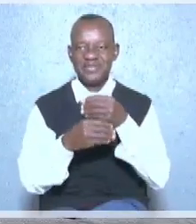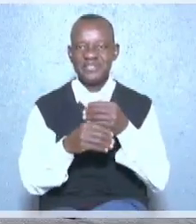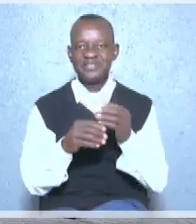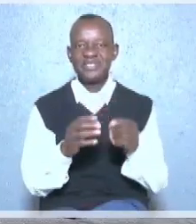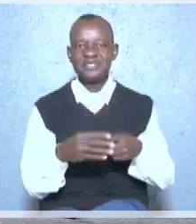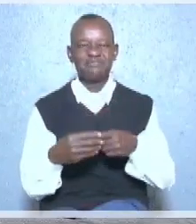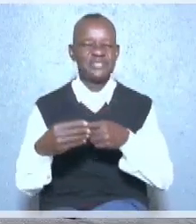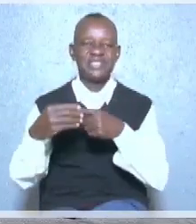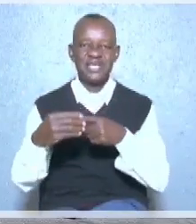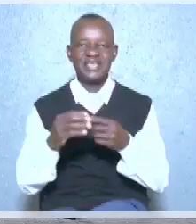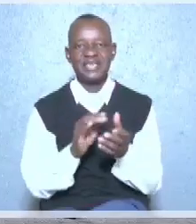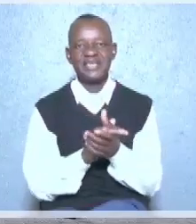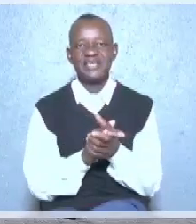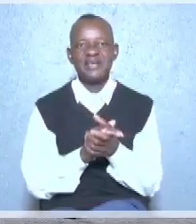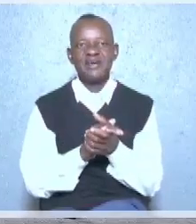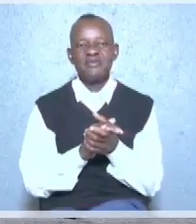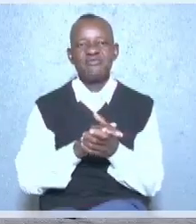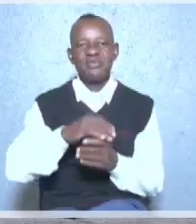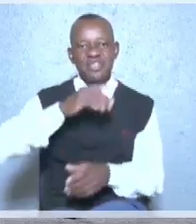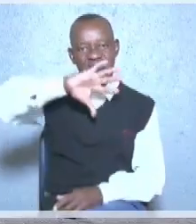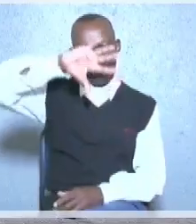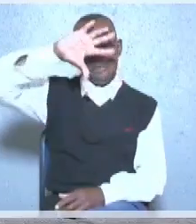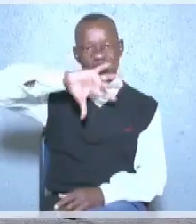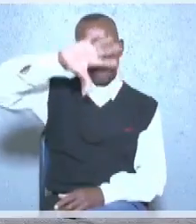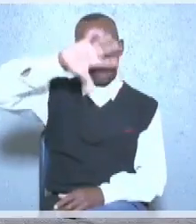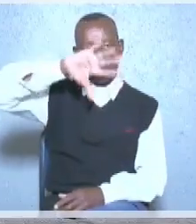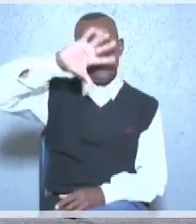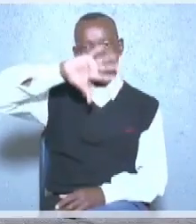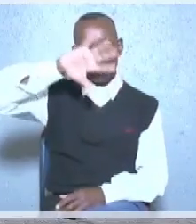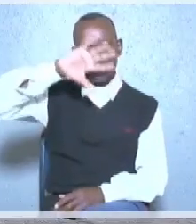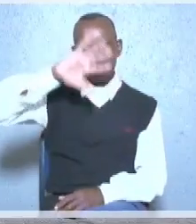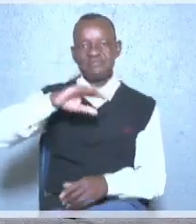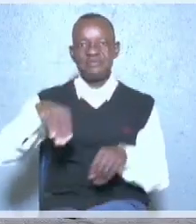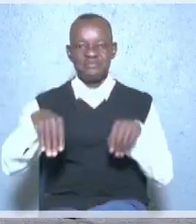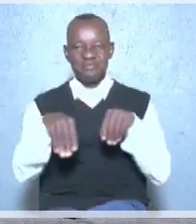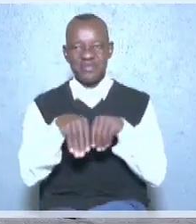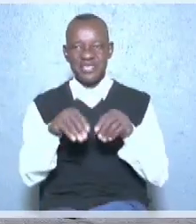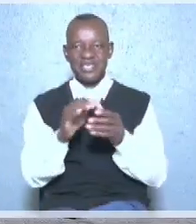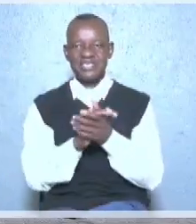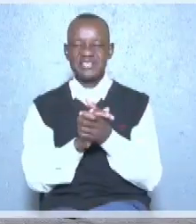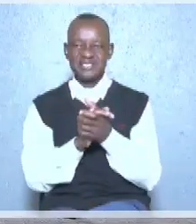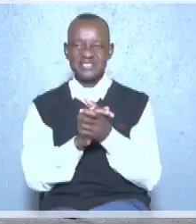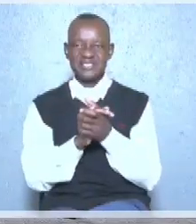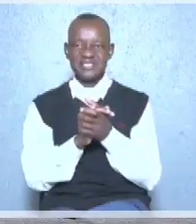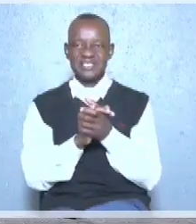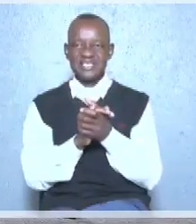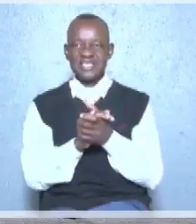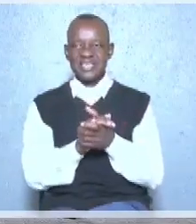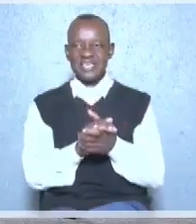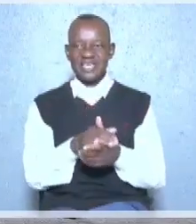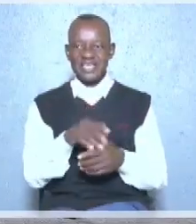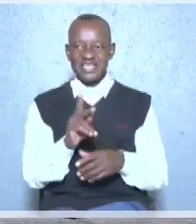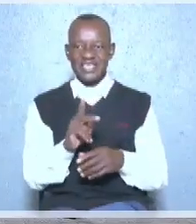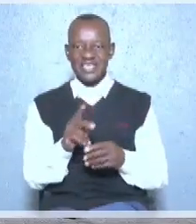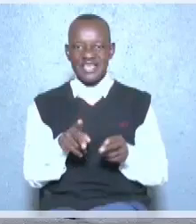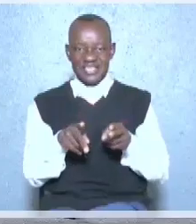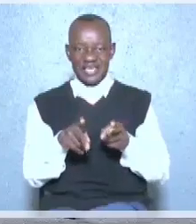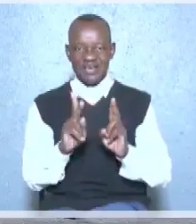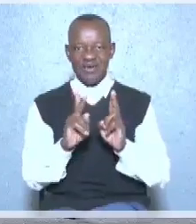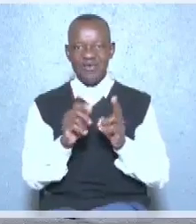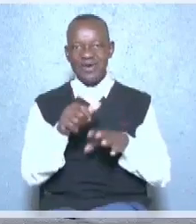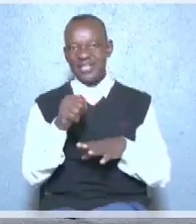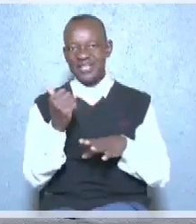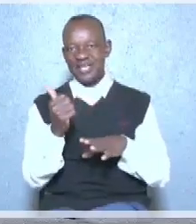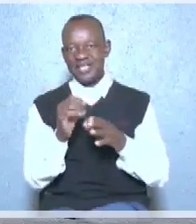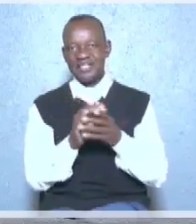acknowledging the impact that he had on the industry, and allowing, individuals like yourselves and many others